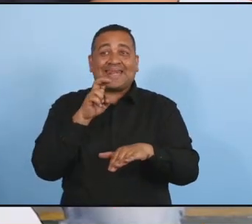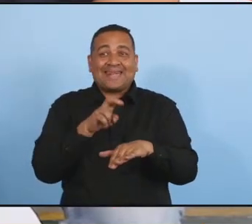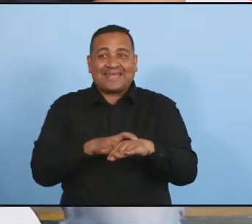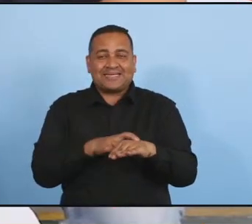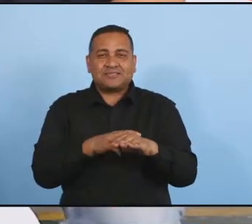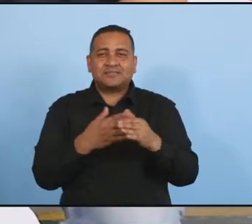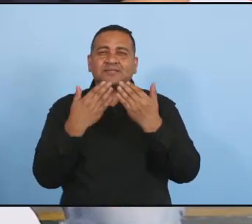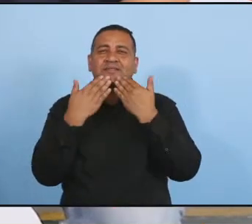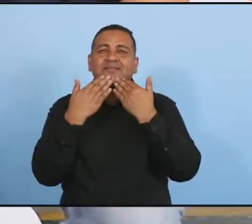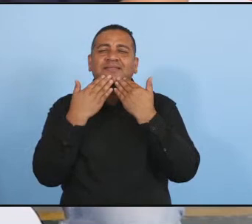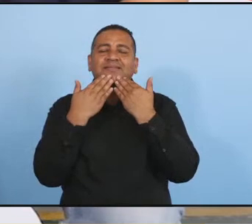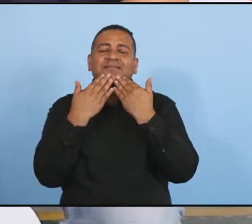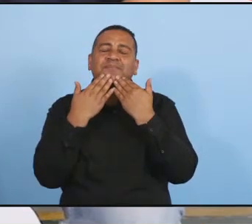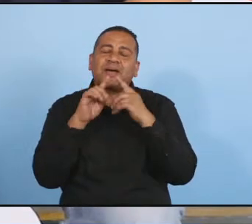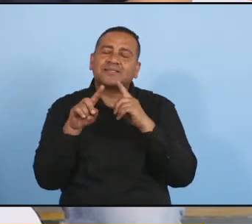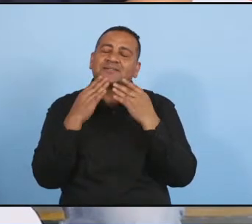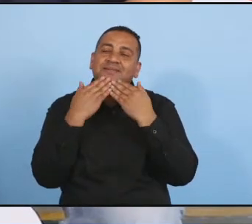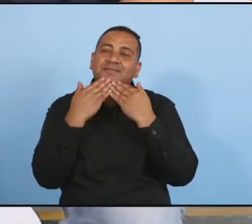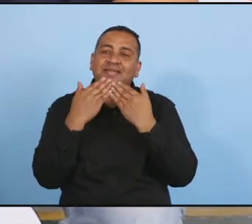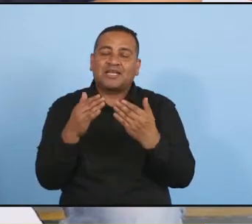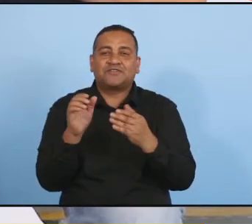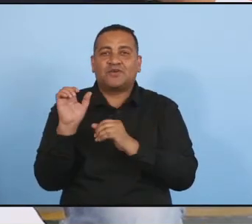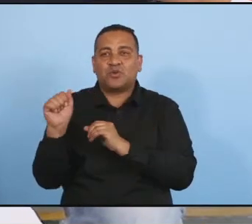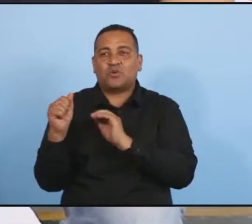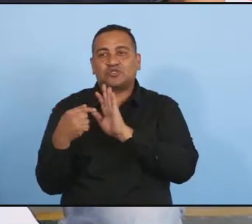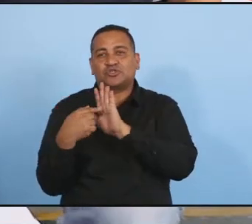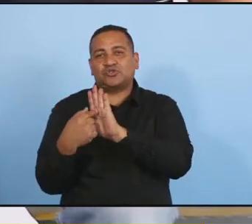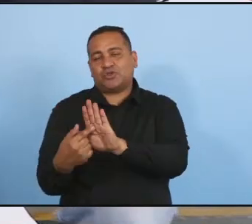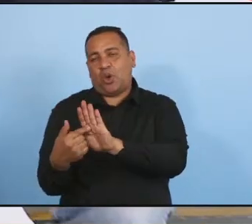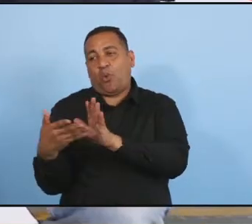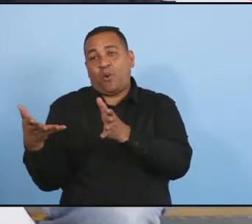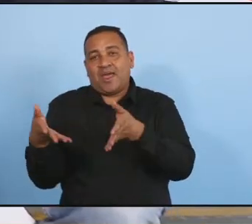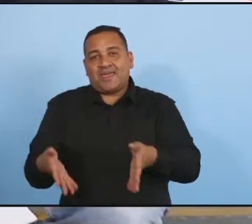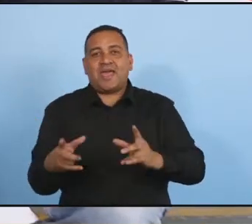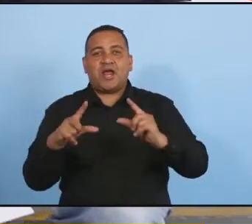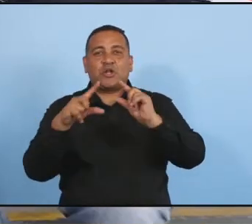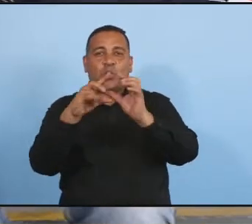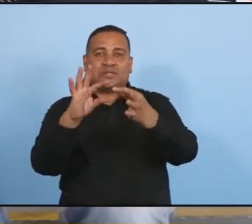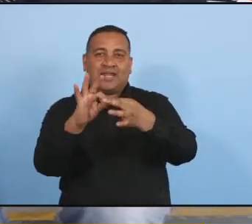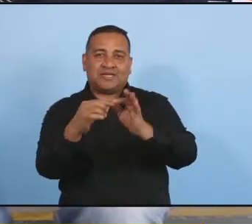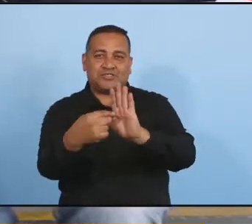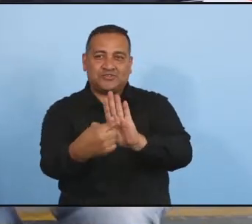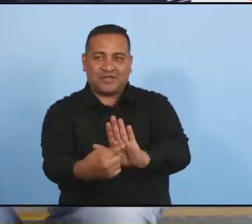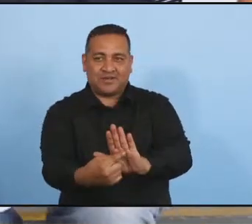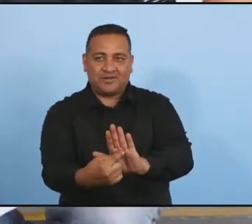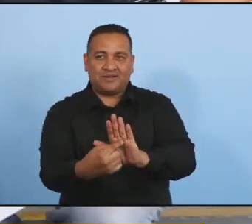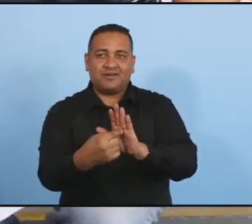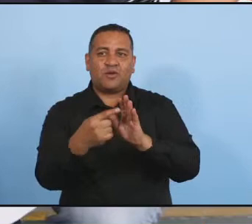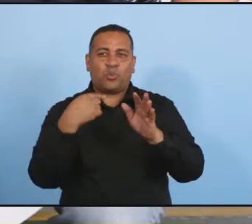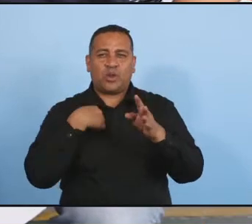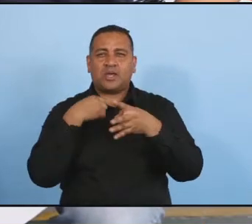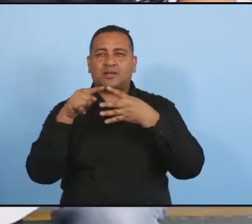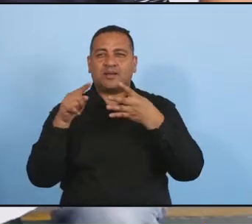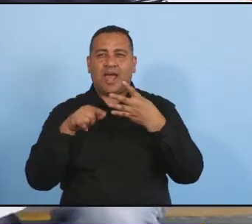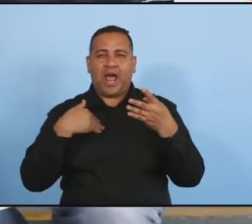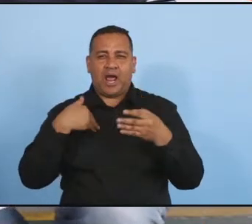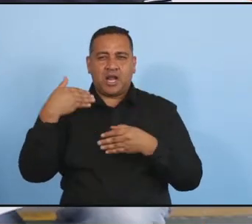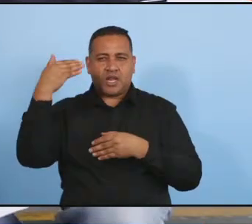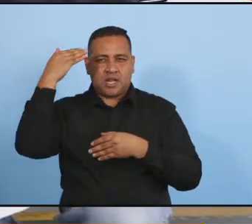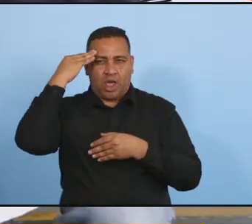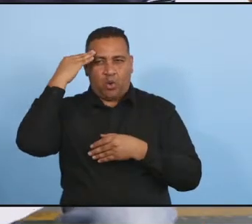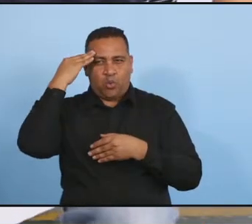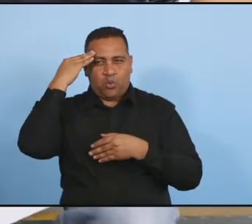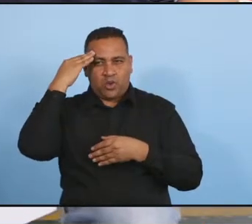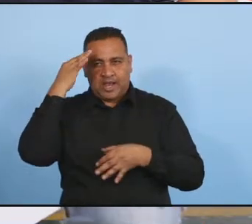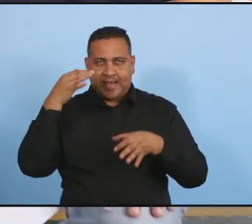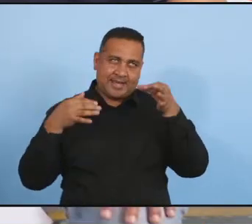Thank you so much for coming on to the Link Show and sharing some insight and showing us this, I knew the gear. And showing us